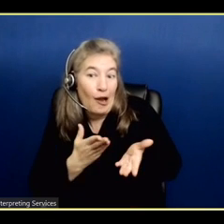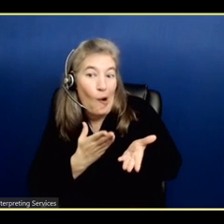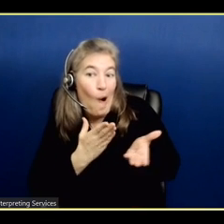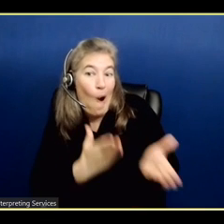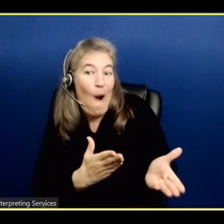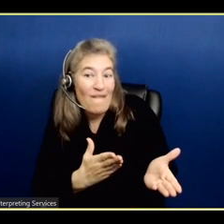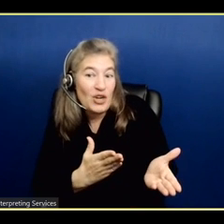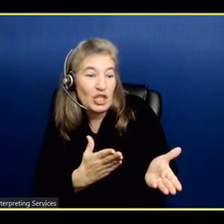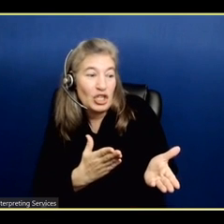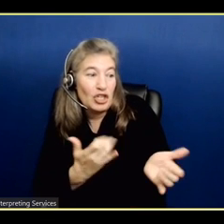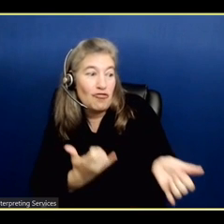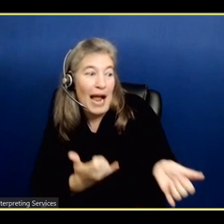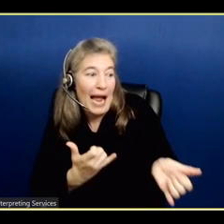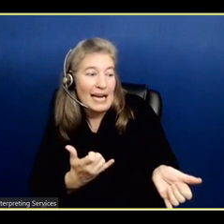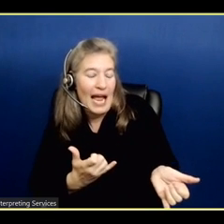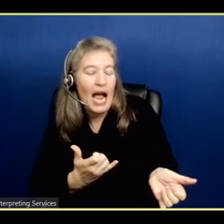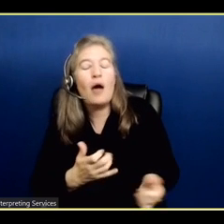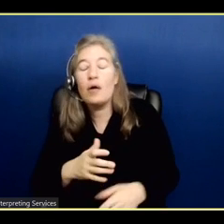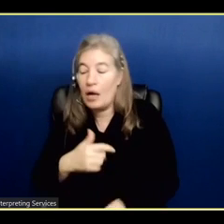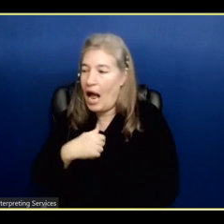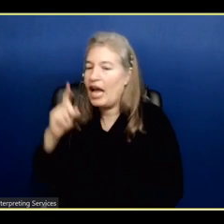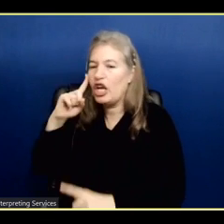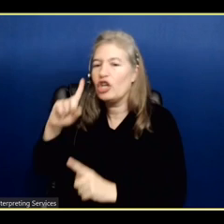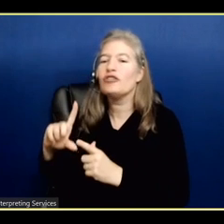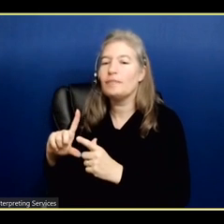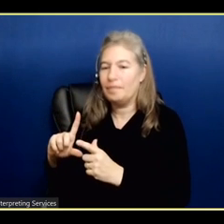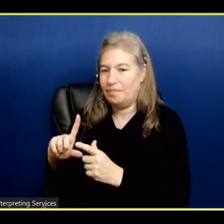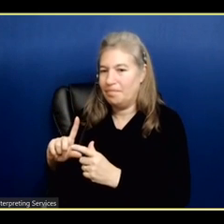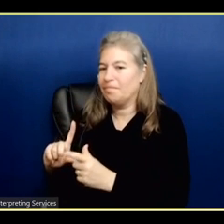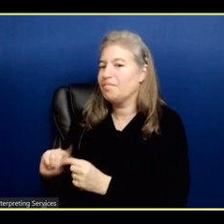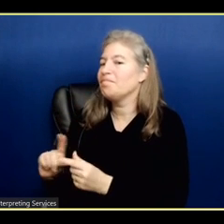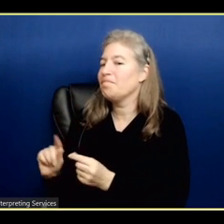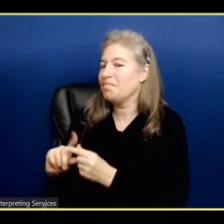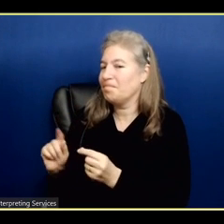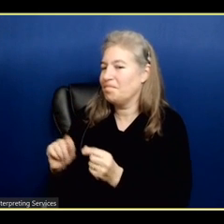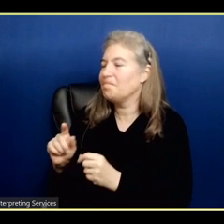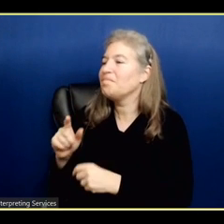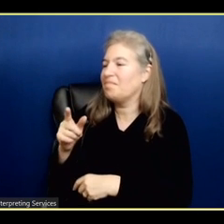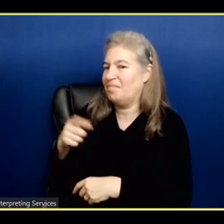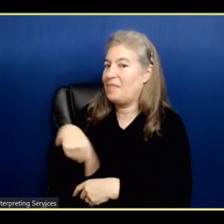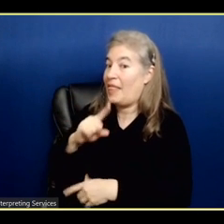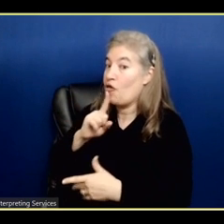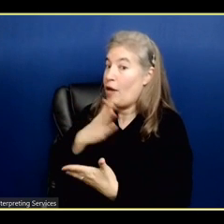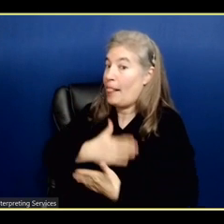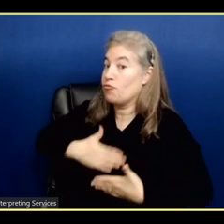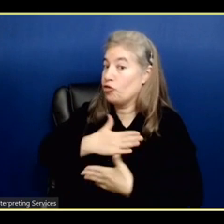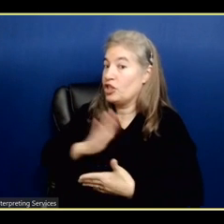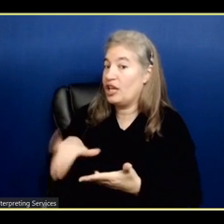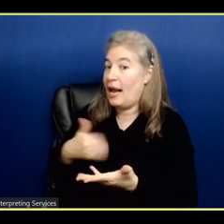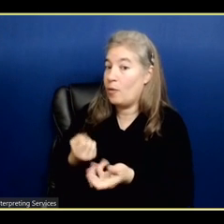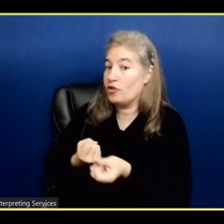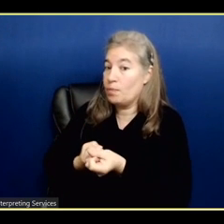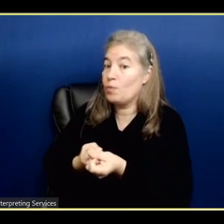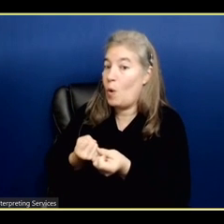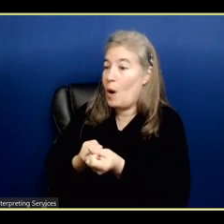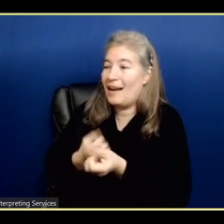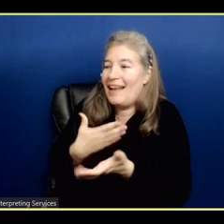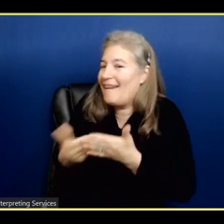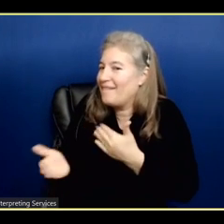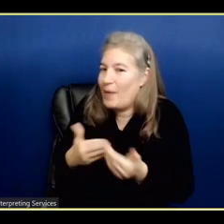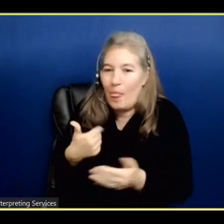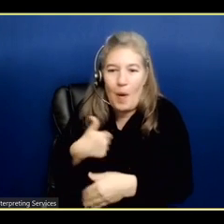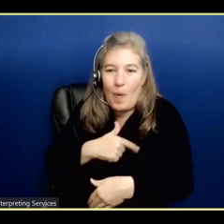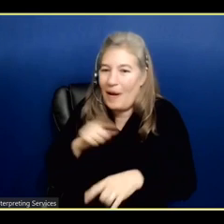Kind of the phrase of like people are looking for work or, you know, trying to think through